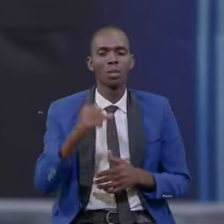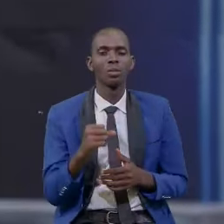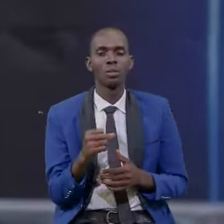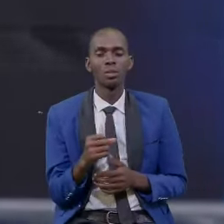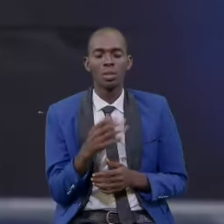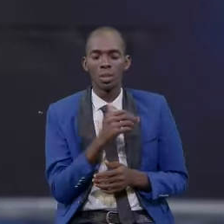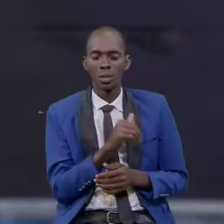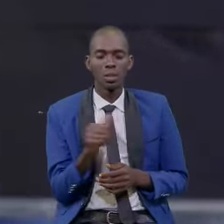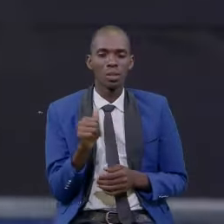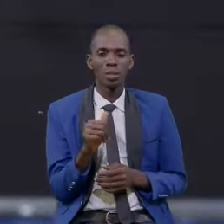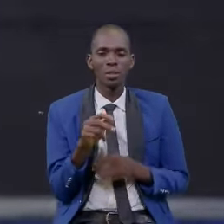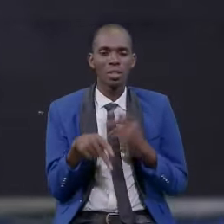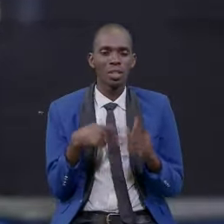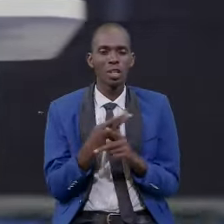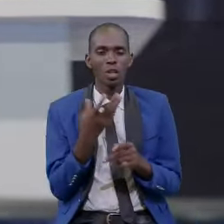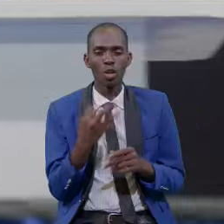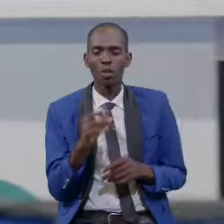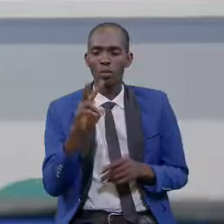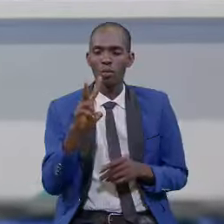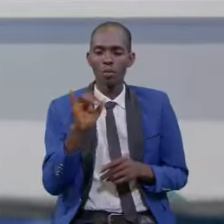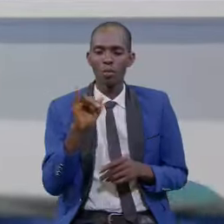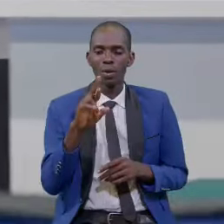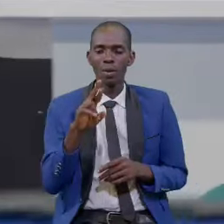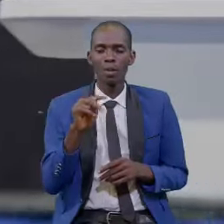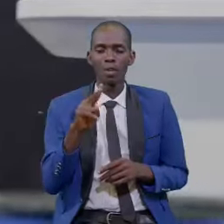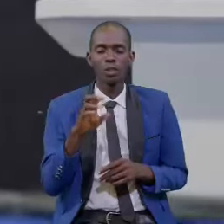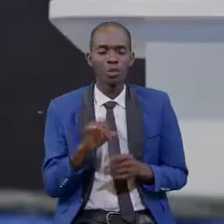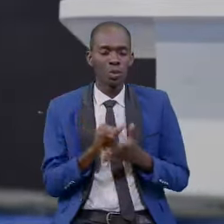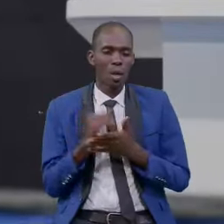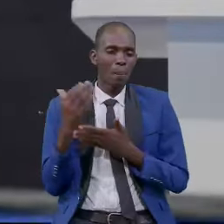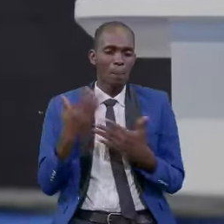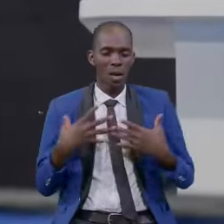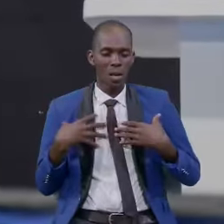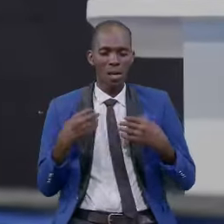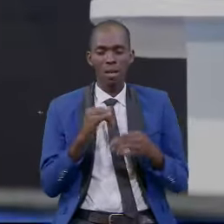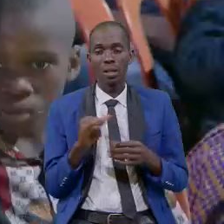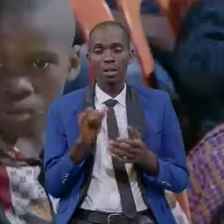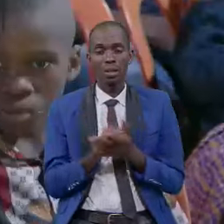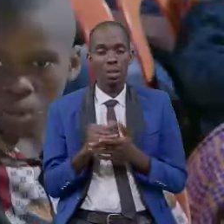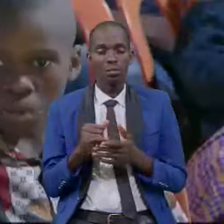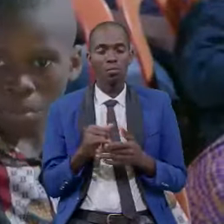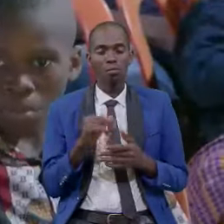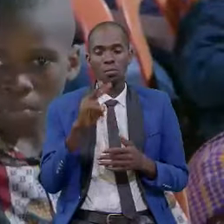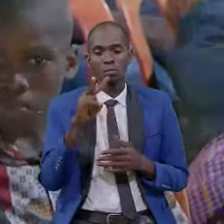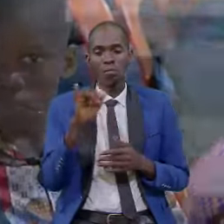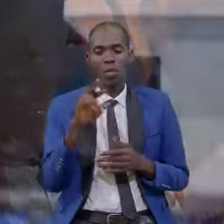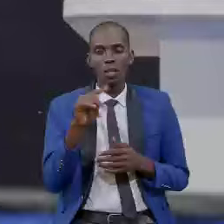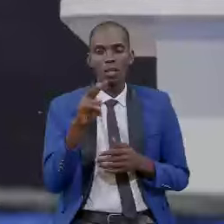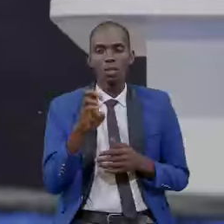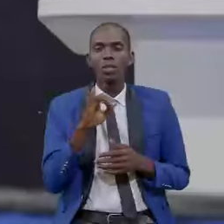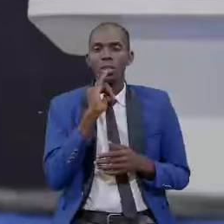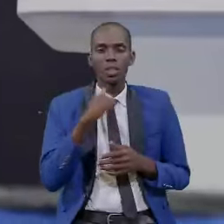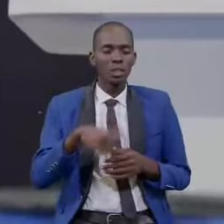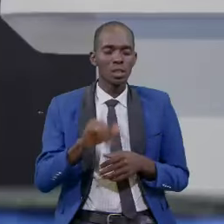that brought the healing. And you know, the virtue is still available today in 2 Peter chapter 1. I'm